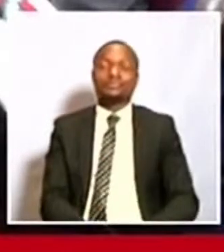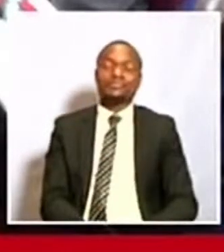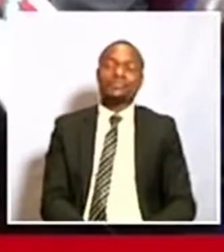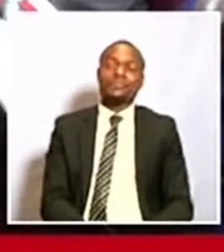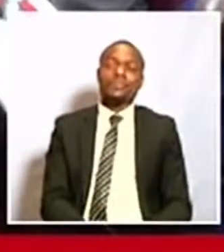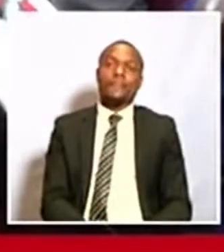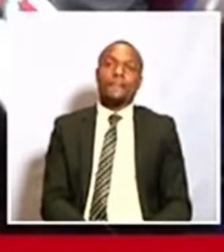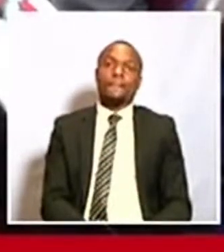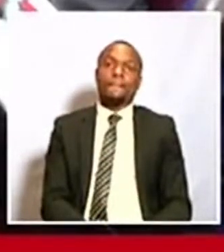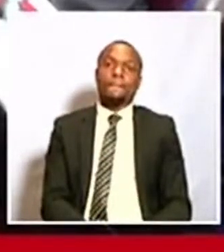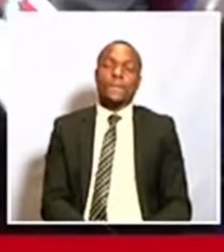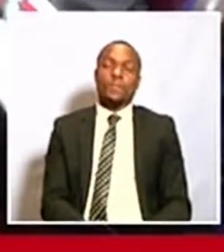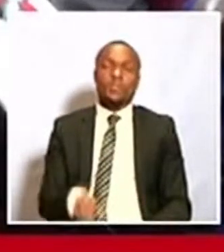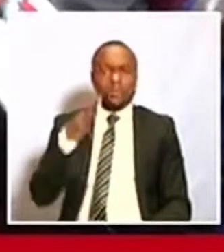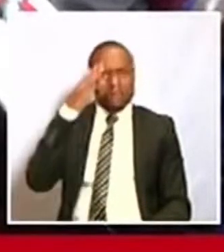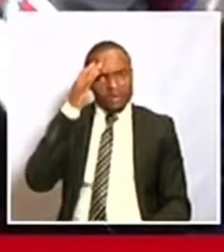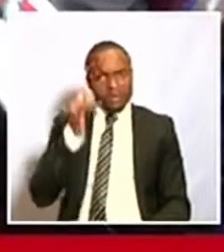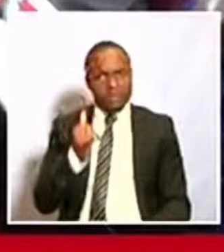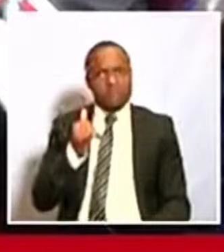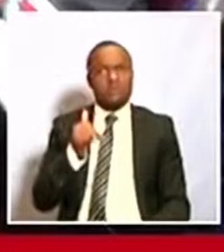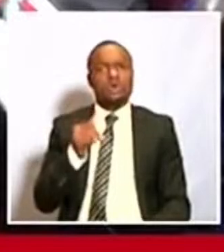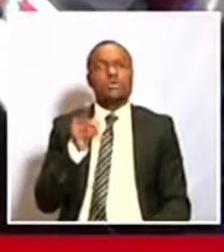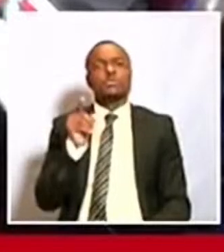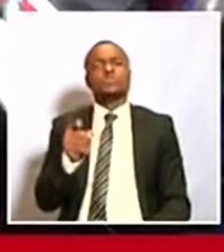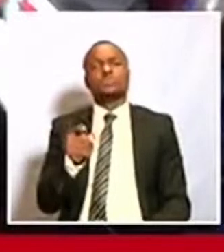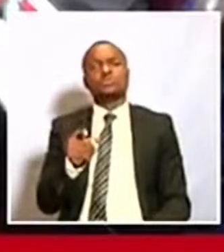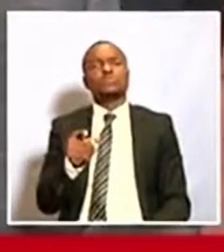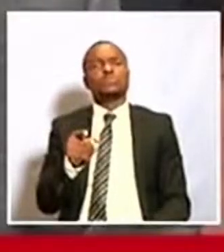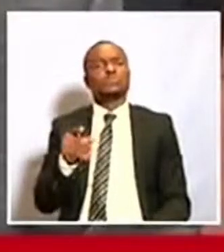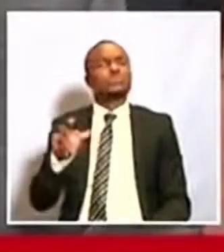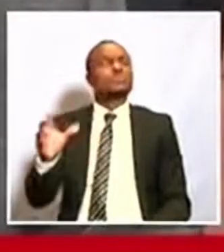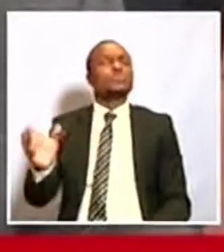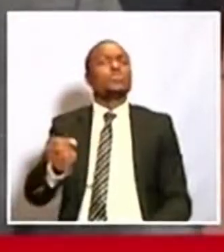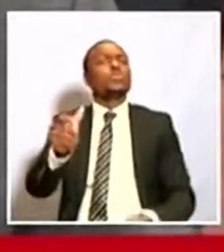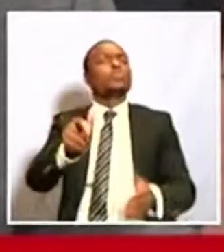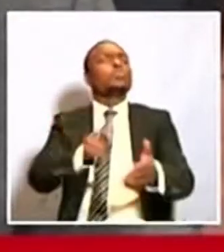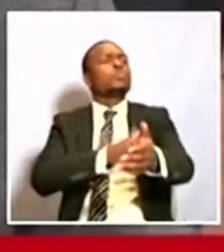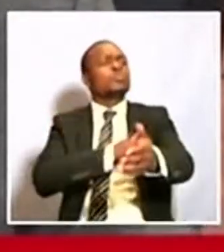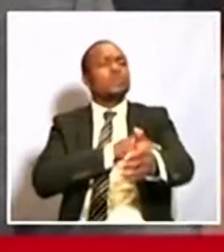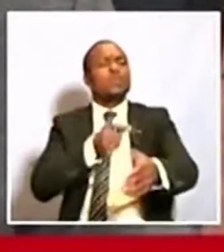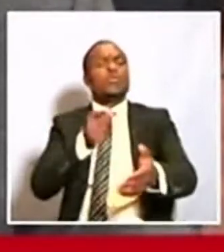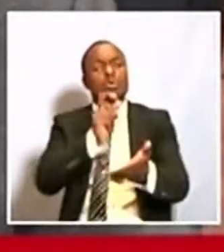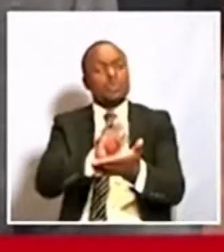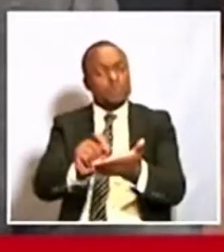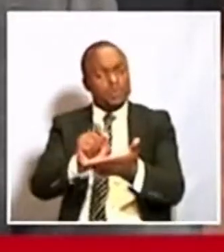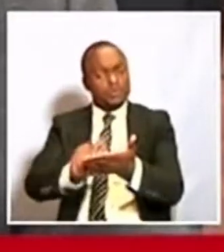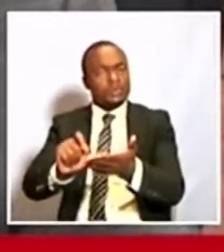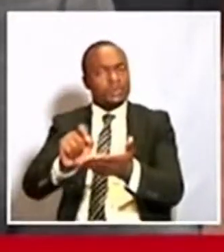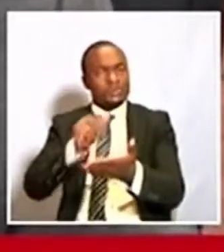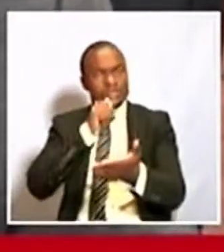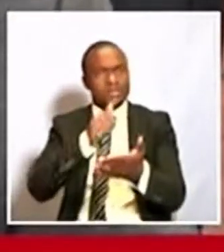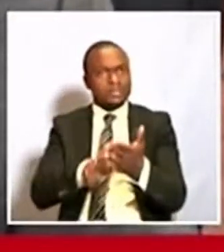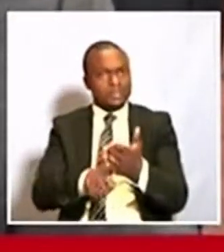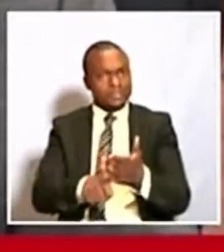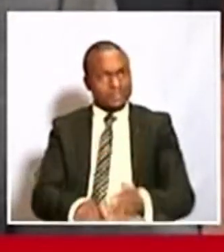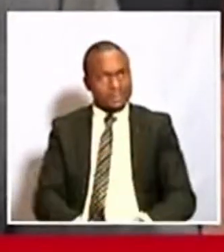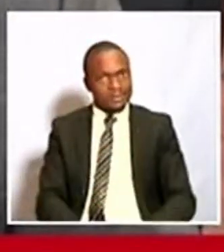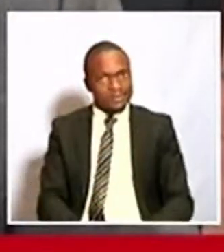Monitoring report. Now, why did you take long for you to write those letters?